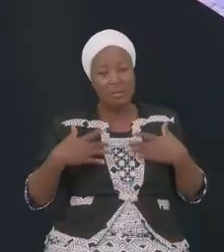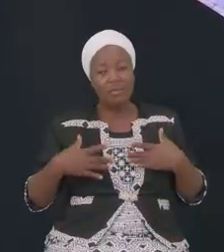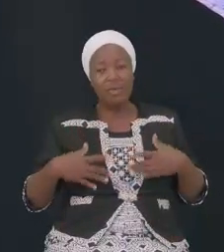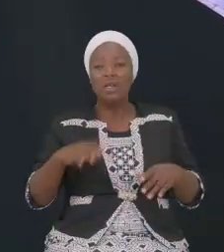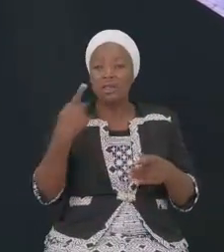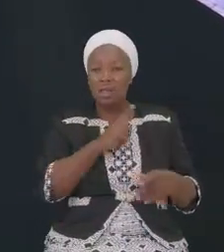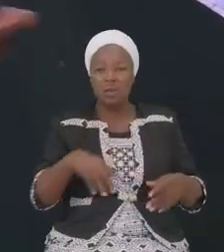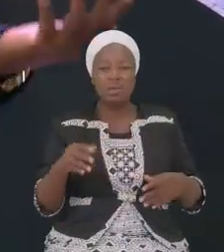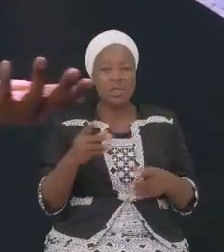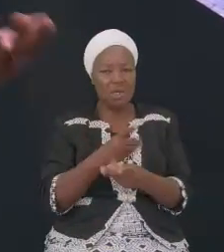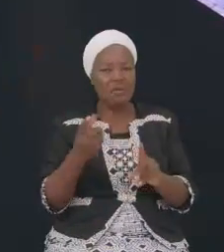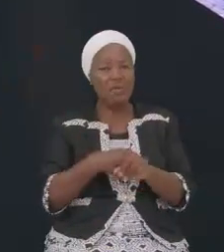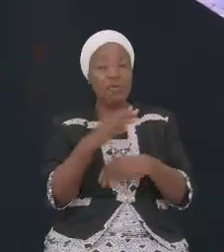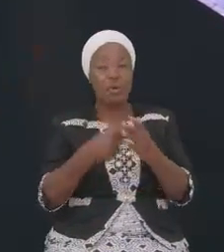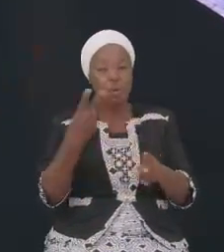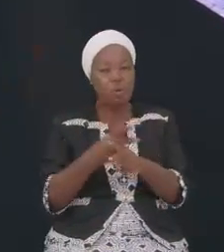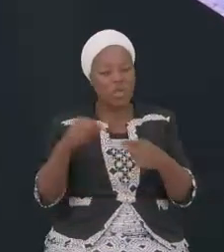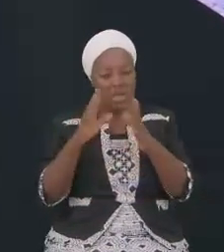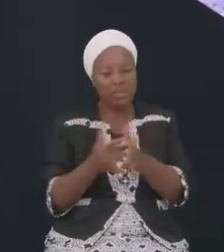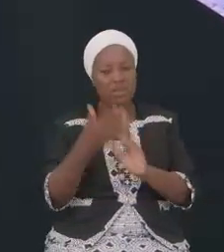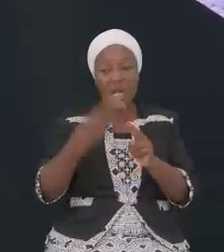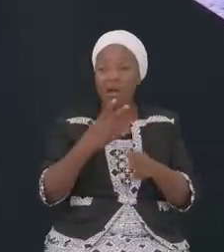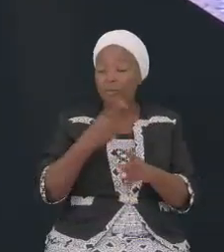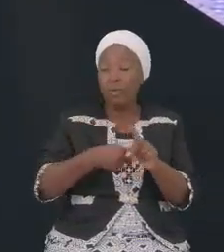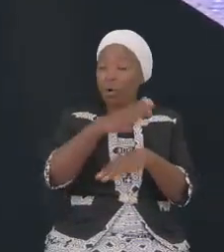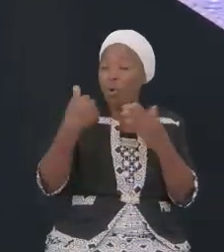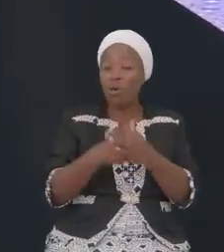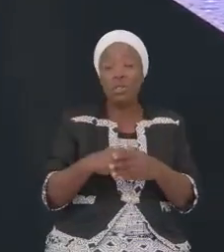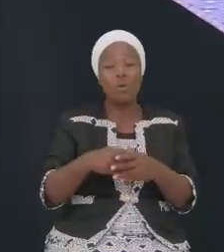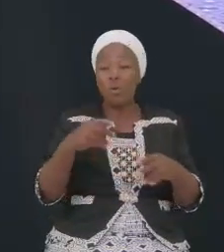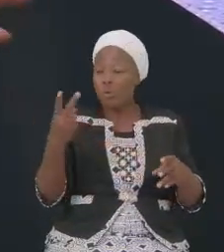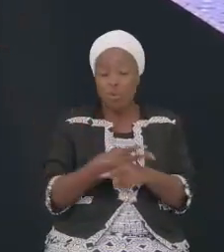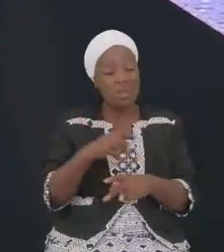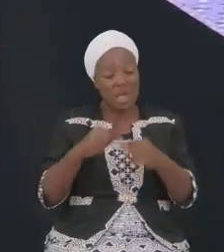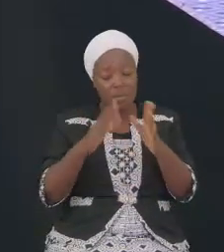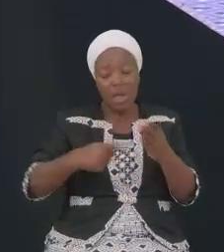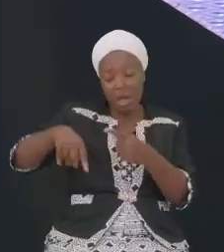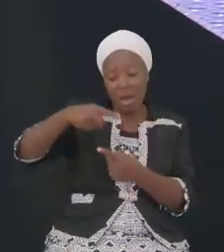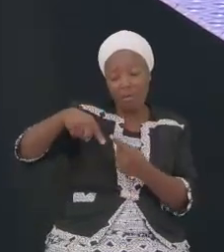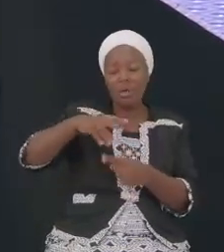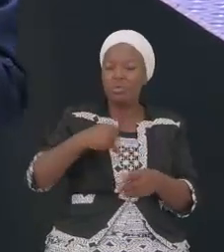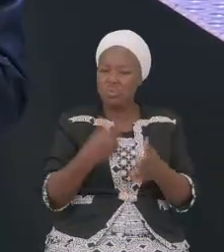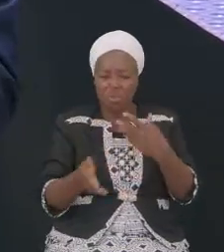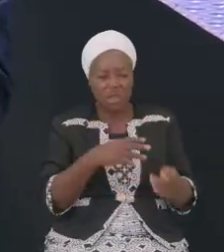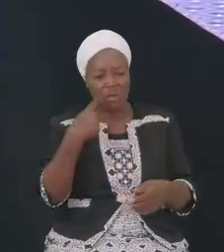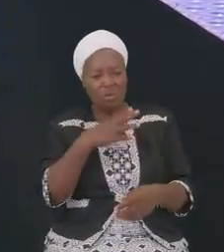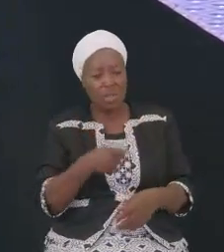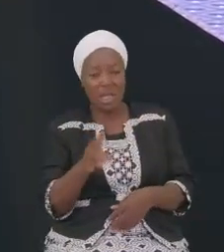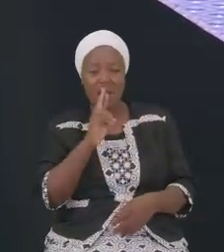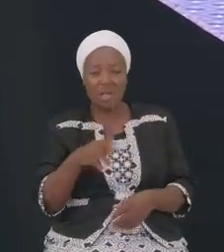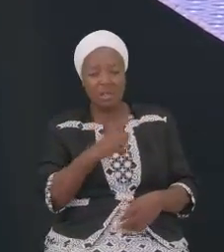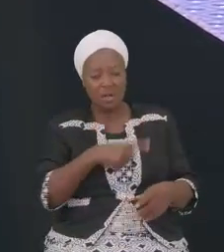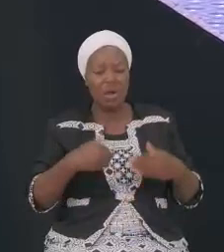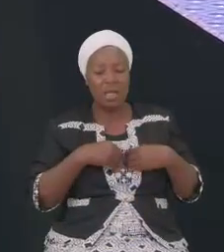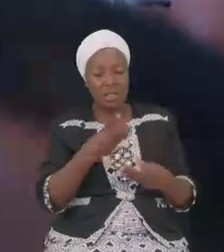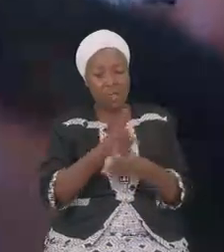enemy. And then from all the enemies around, whoever they are, whatever they are, the Lord has delivered you